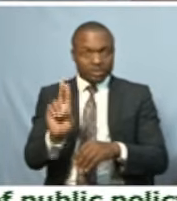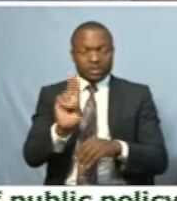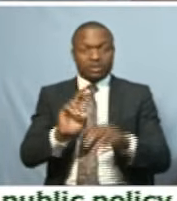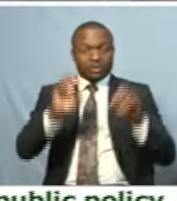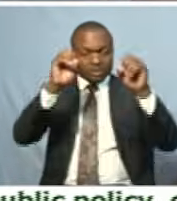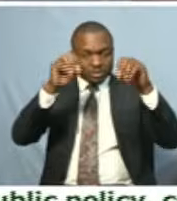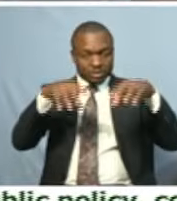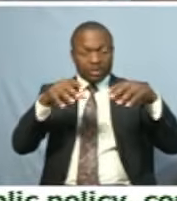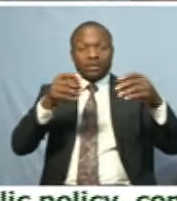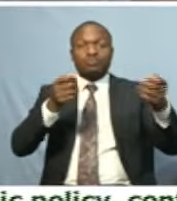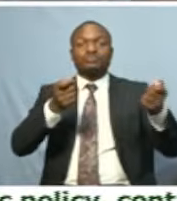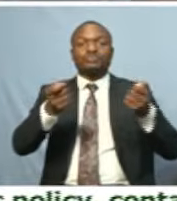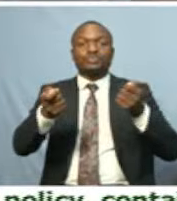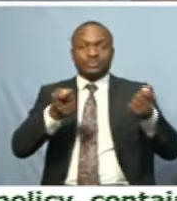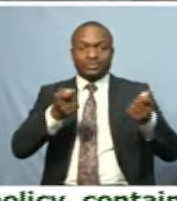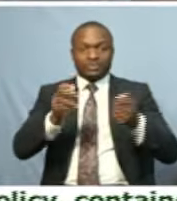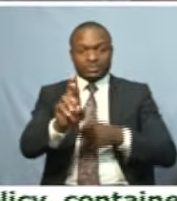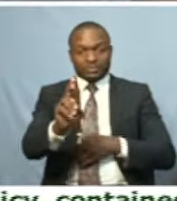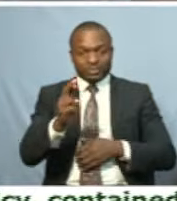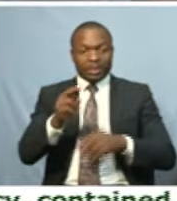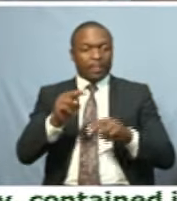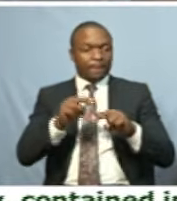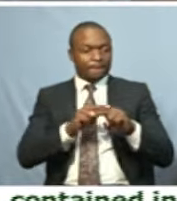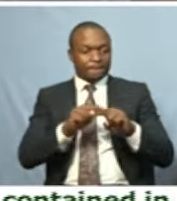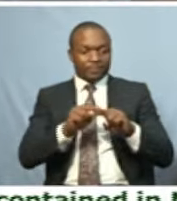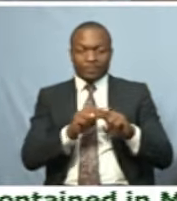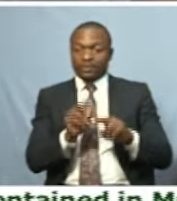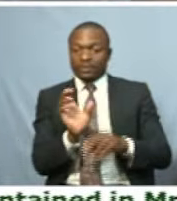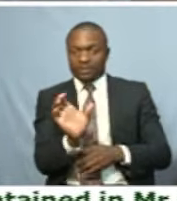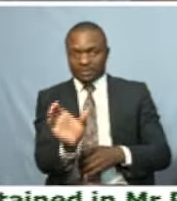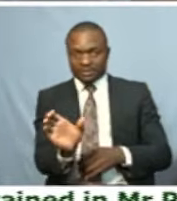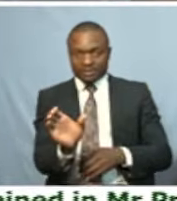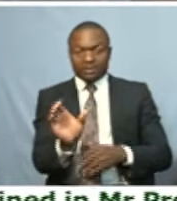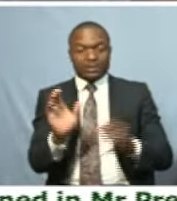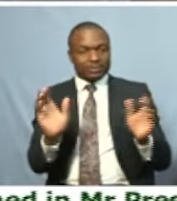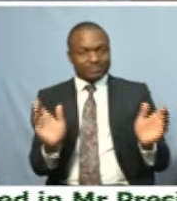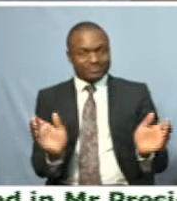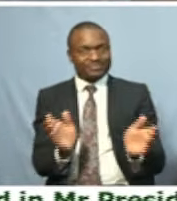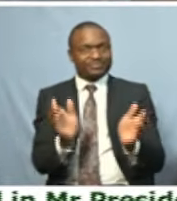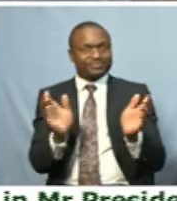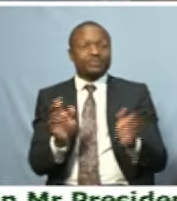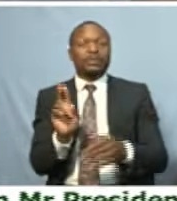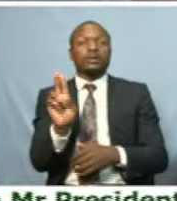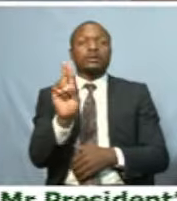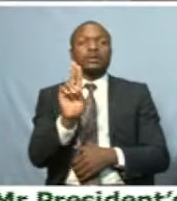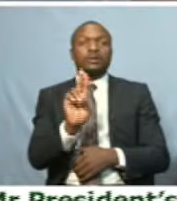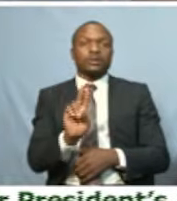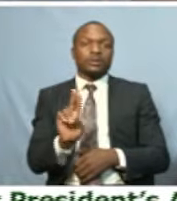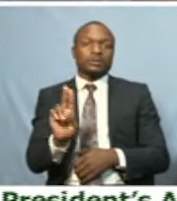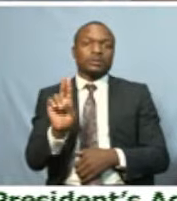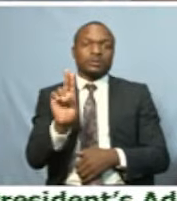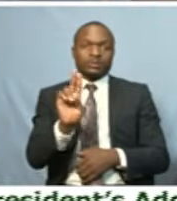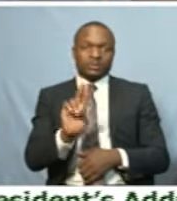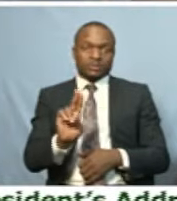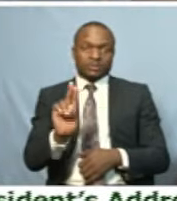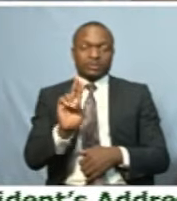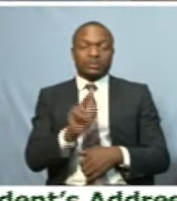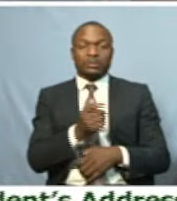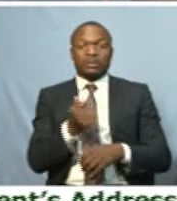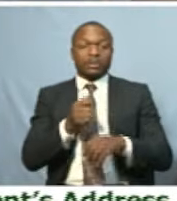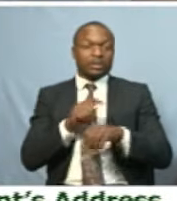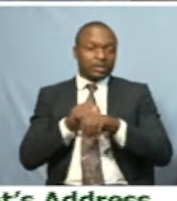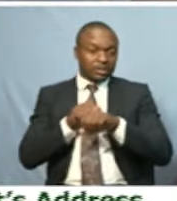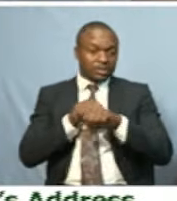vehicles, revitalization of the railway subsector, and promoting the use of non-mechanical transport,